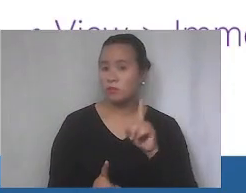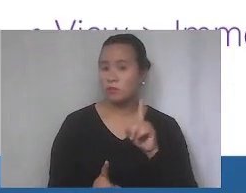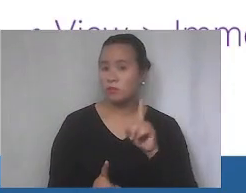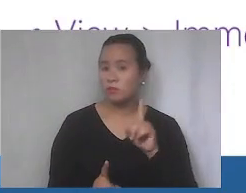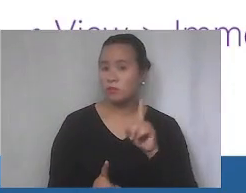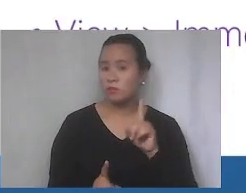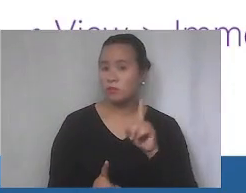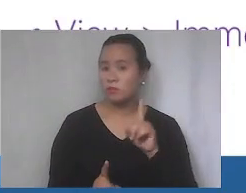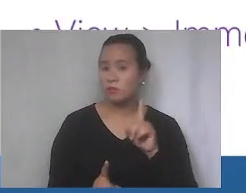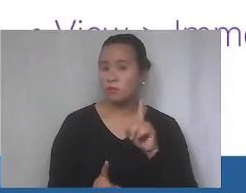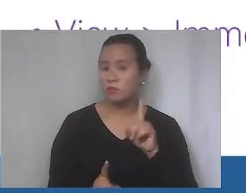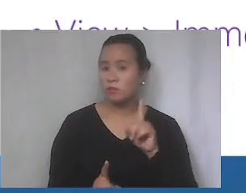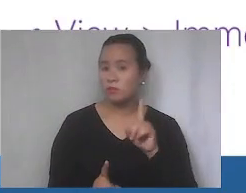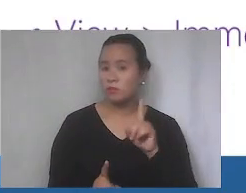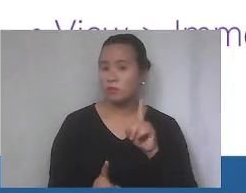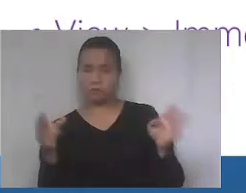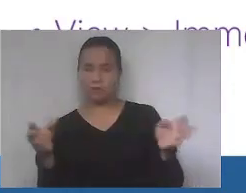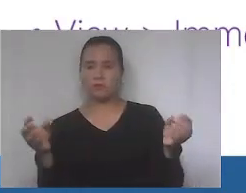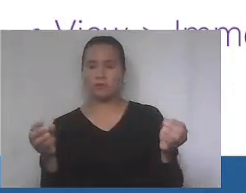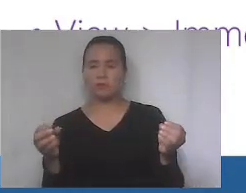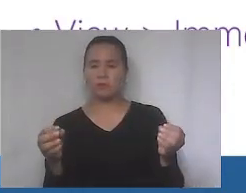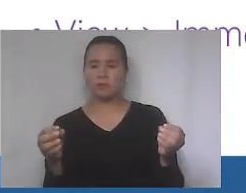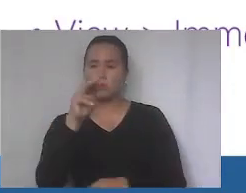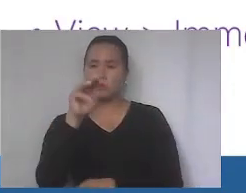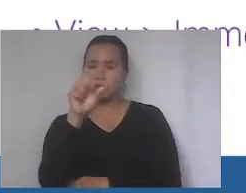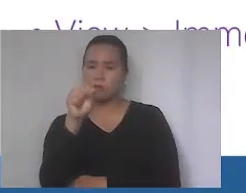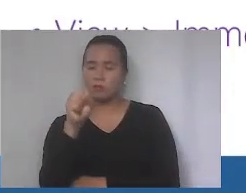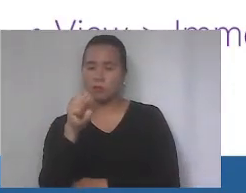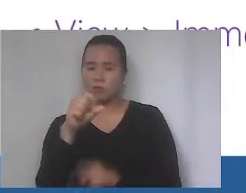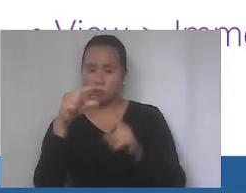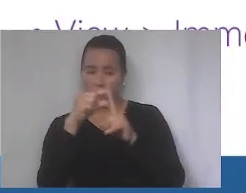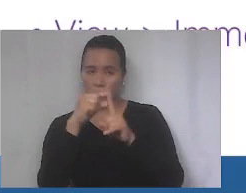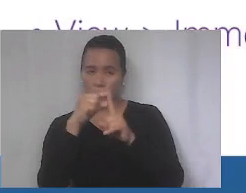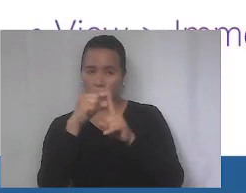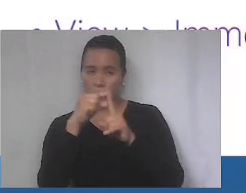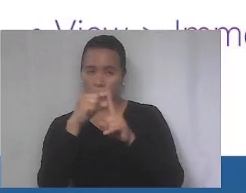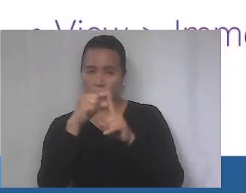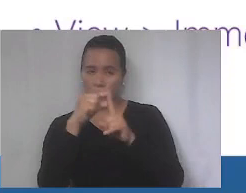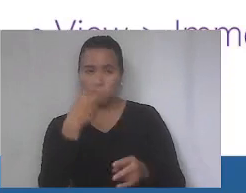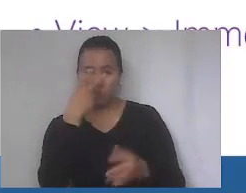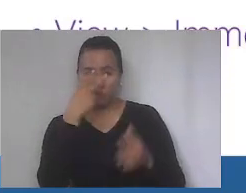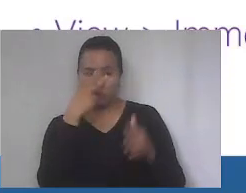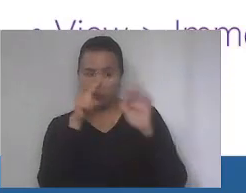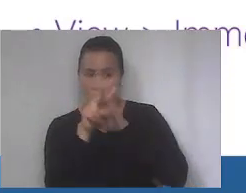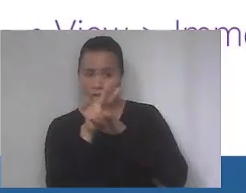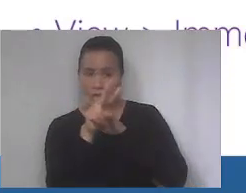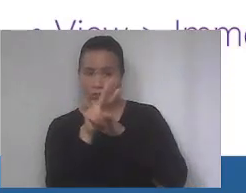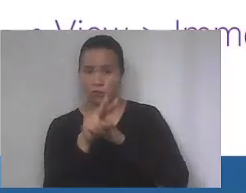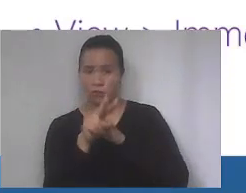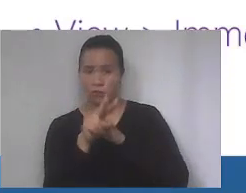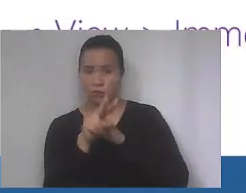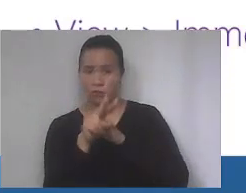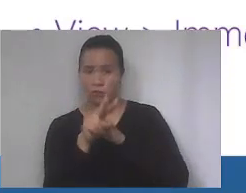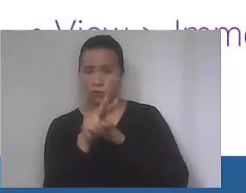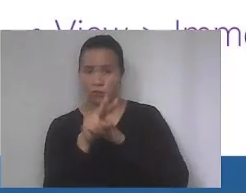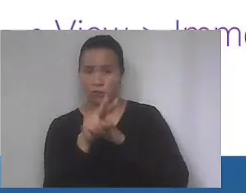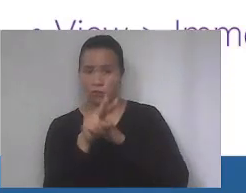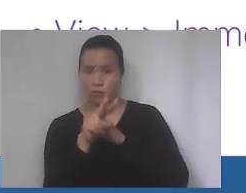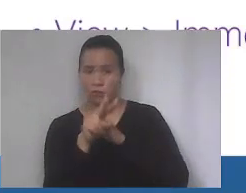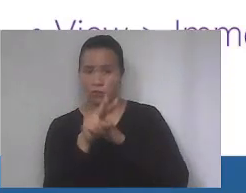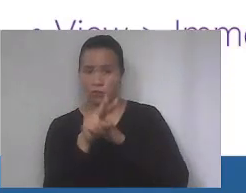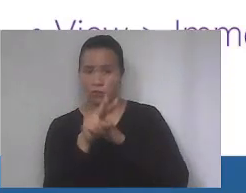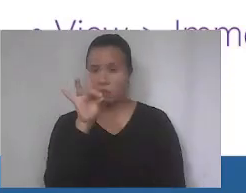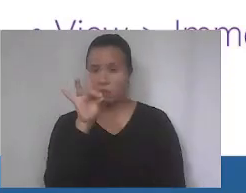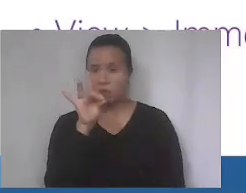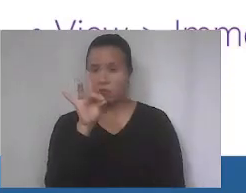Reader. And where are we going to get it? If you will open your Microsoft Word, just click